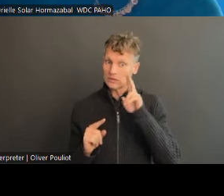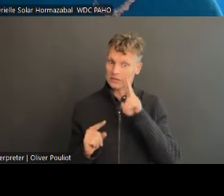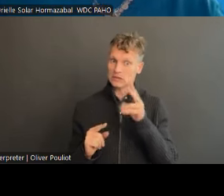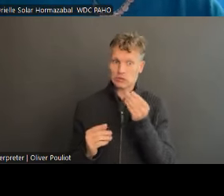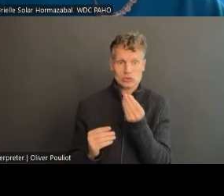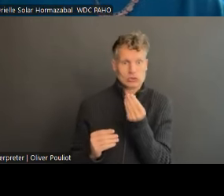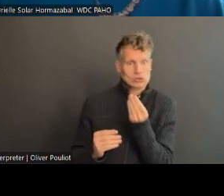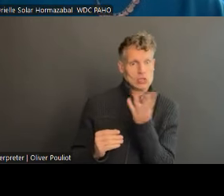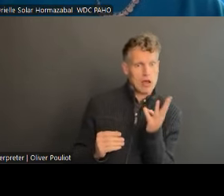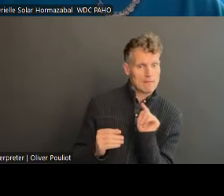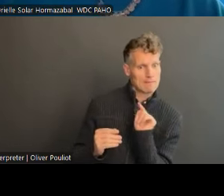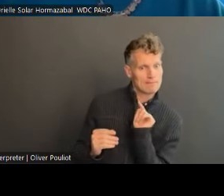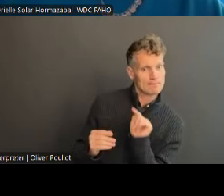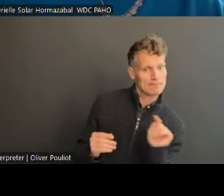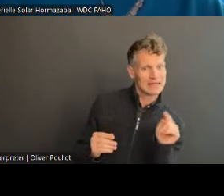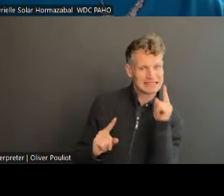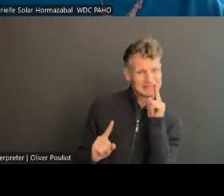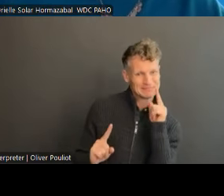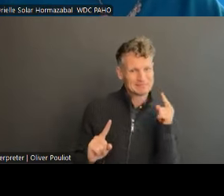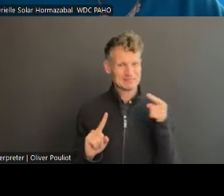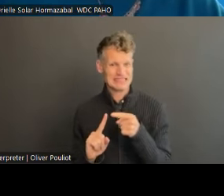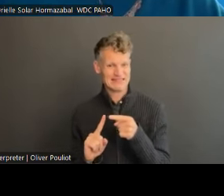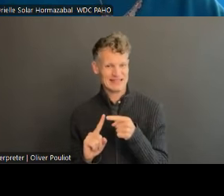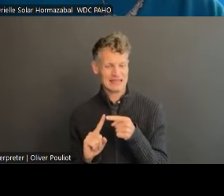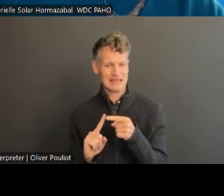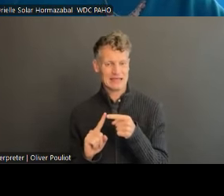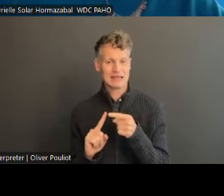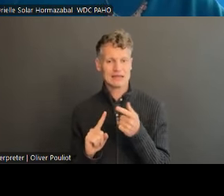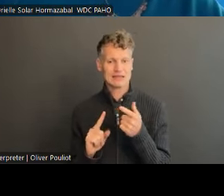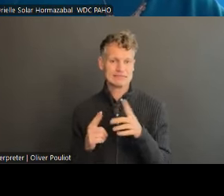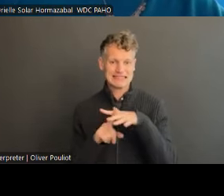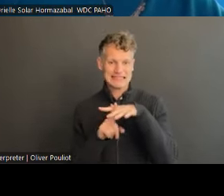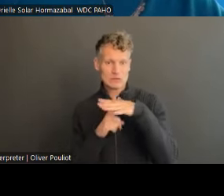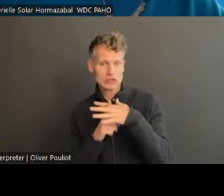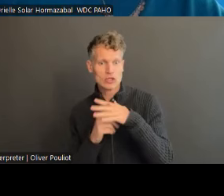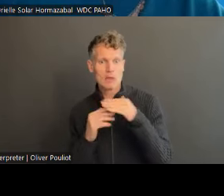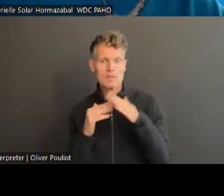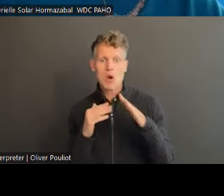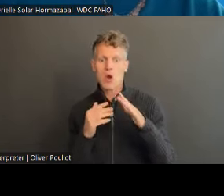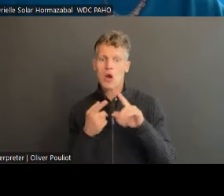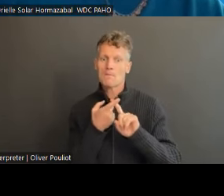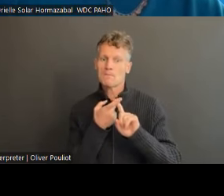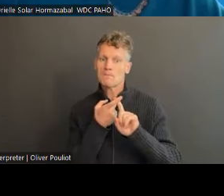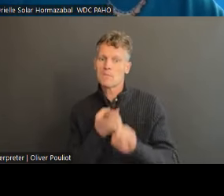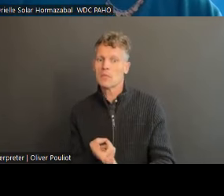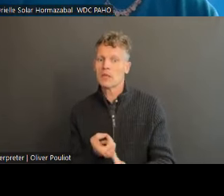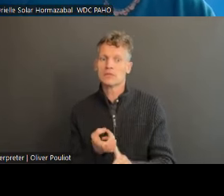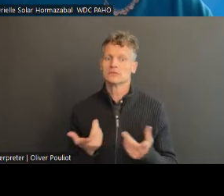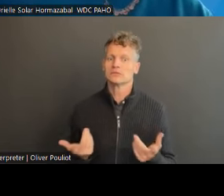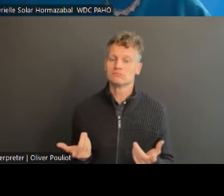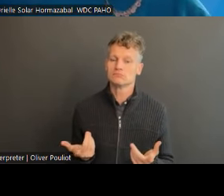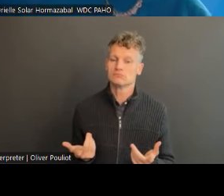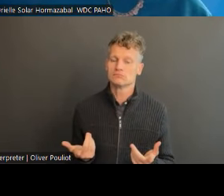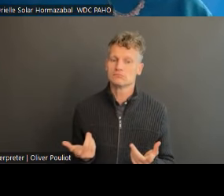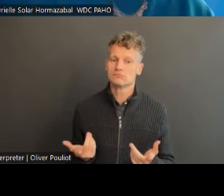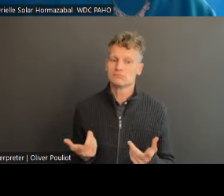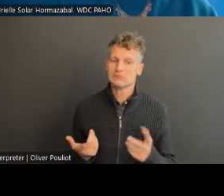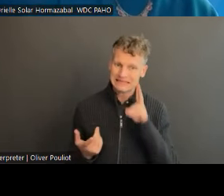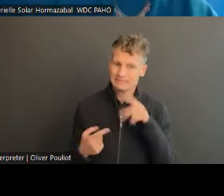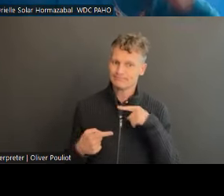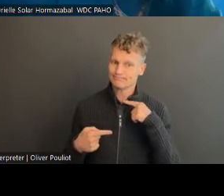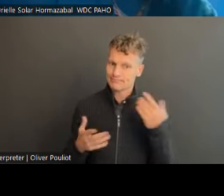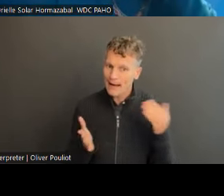situación specific sea conditions that de make mayor this permanencia, situation ¿cierto?, de to be more incremento en el permanent último tiempo. or to En este affect them marco, more. ¿cierto?, cuando nos And referimos a